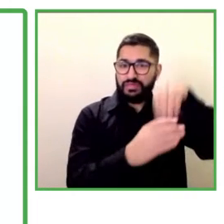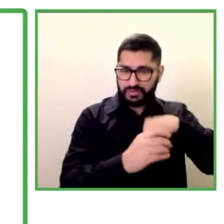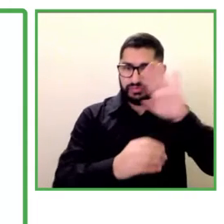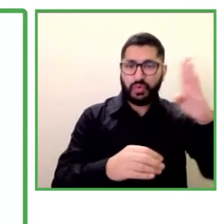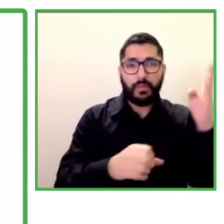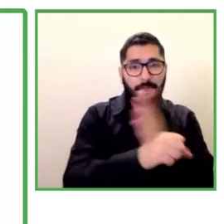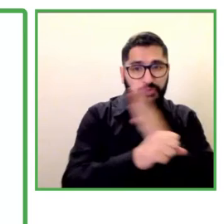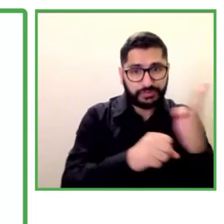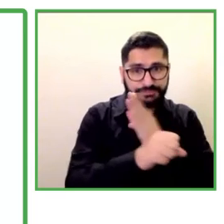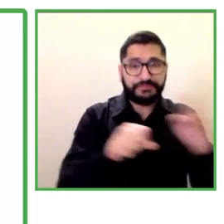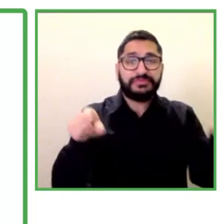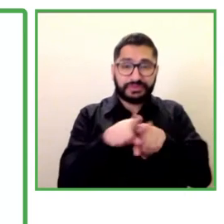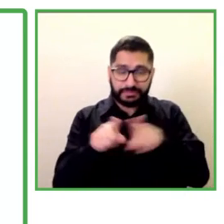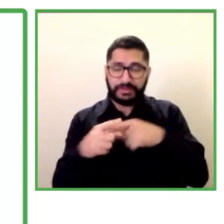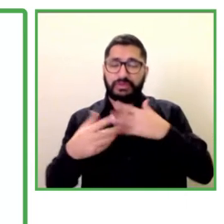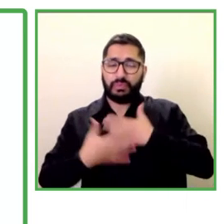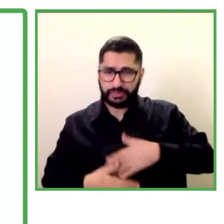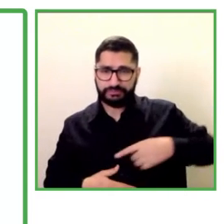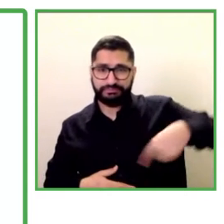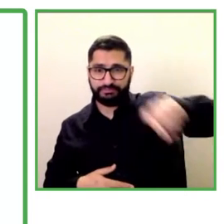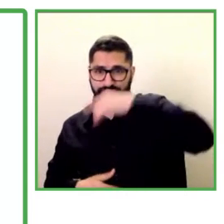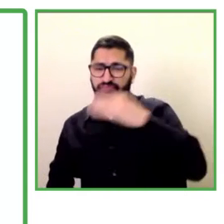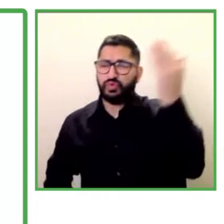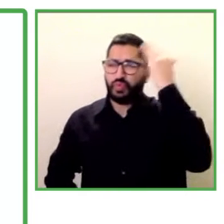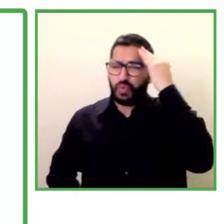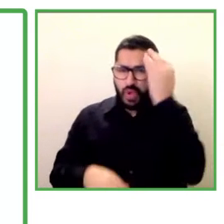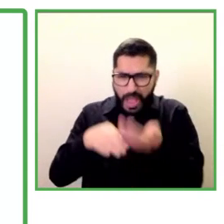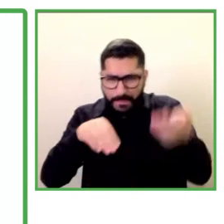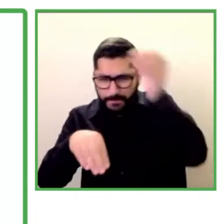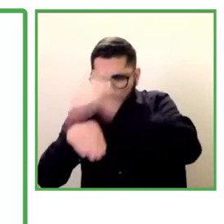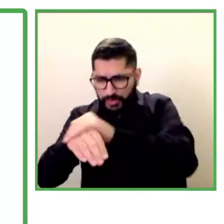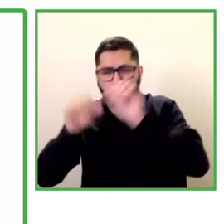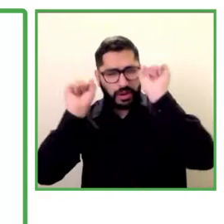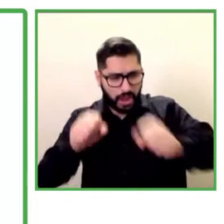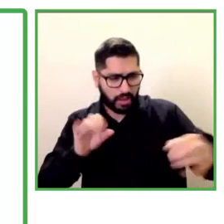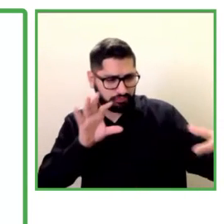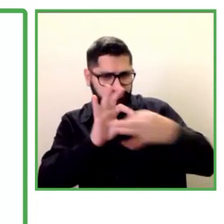them with experts in each one of the matters, because it's clear that